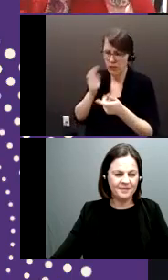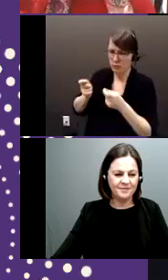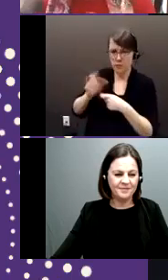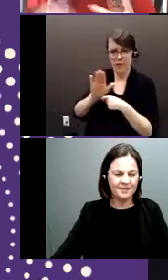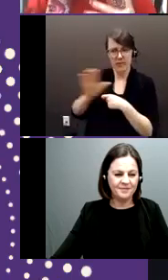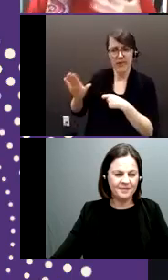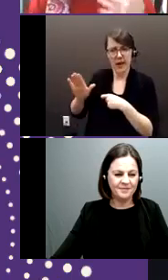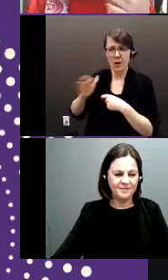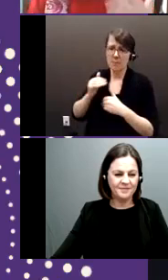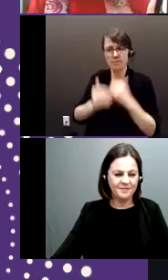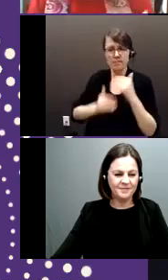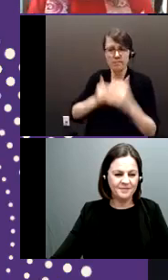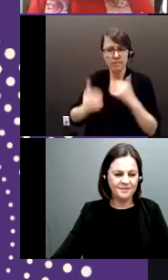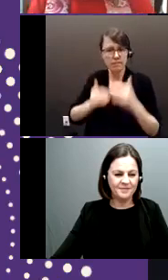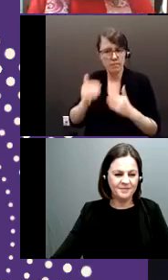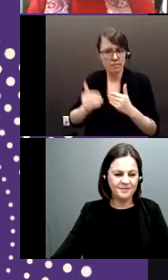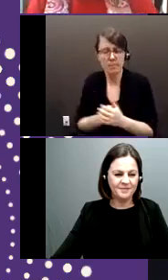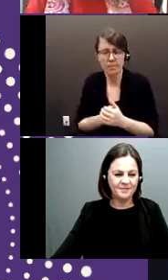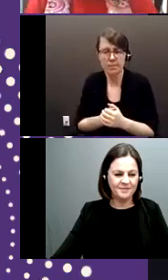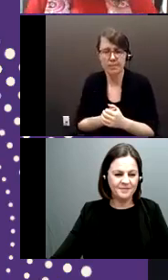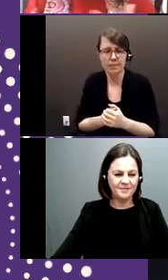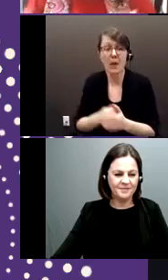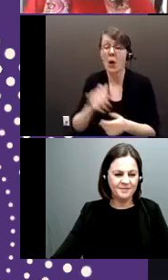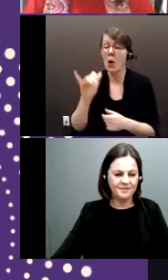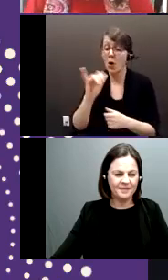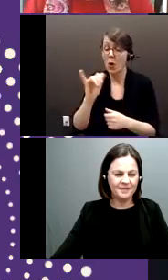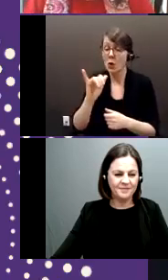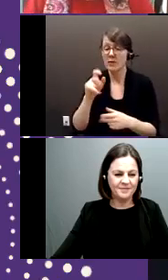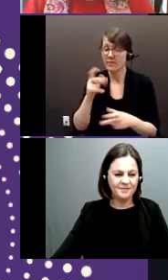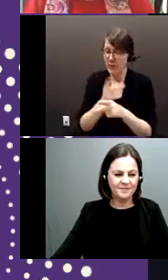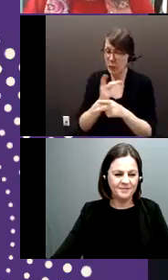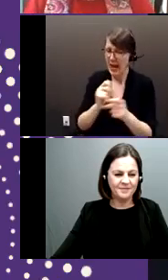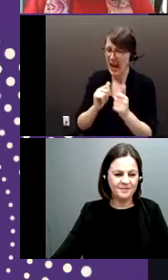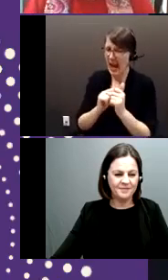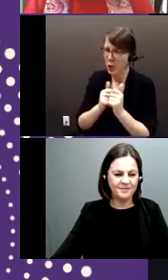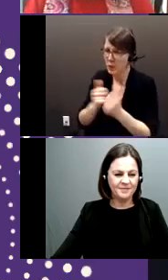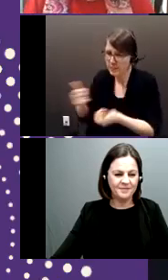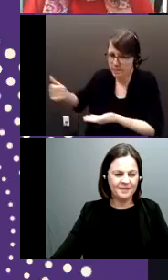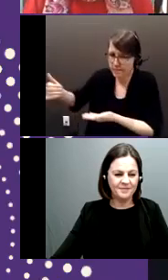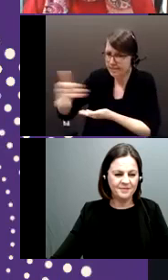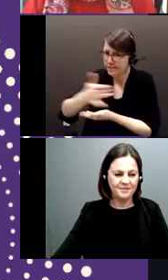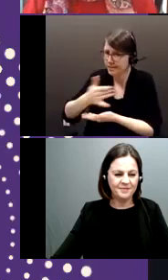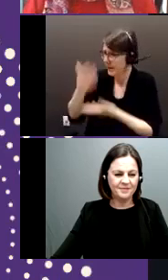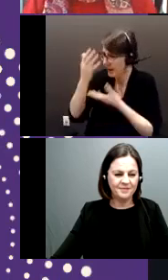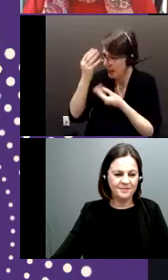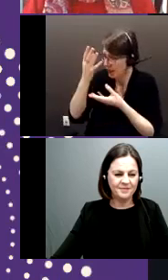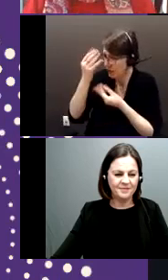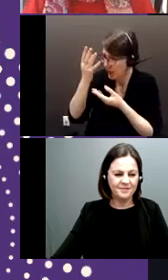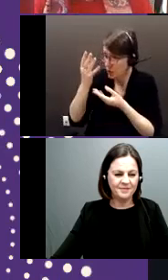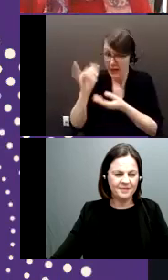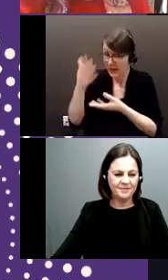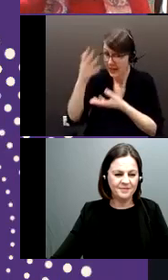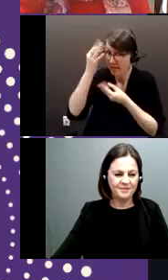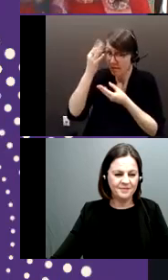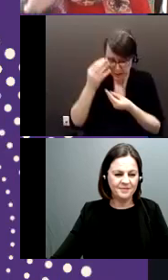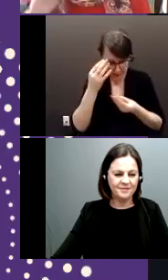find a way to gather information, to ask questions, in a way that doesn't judge